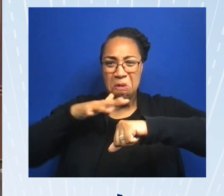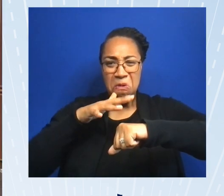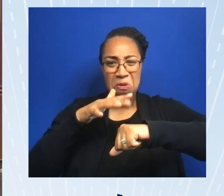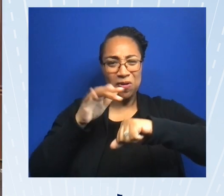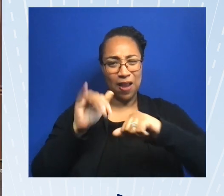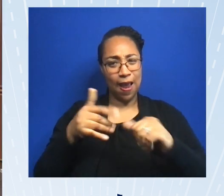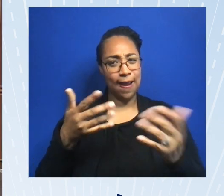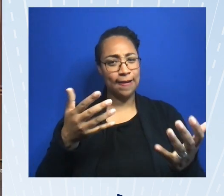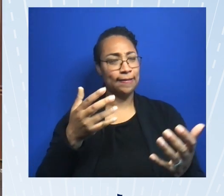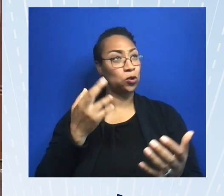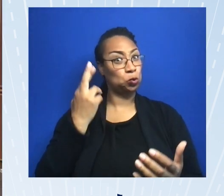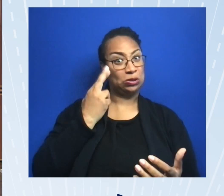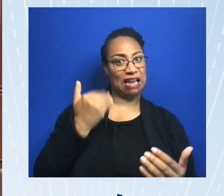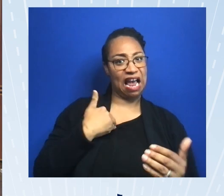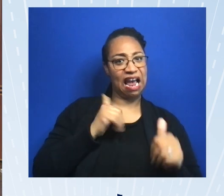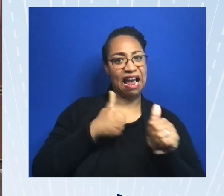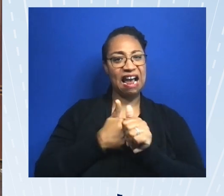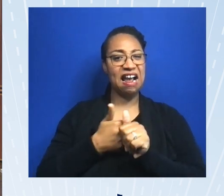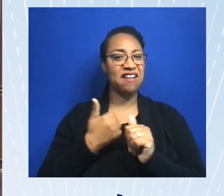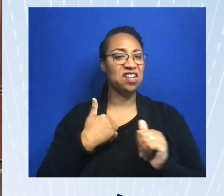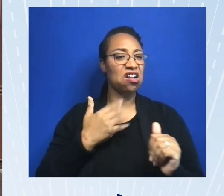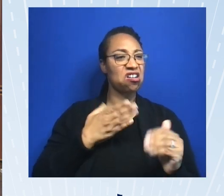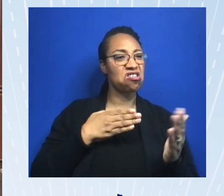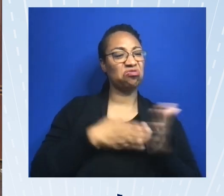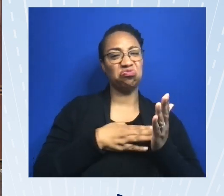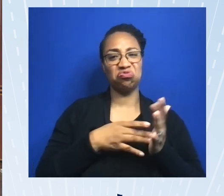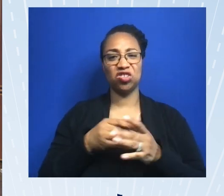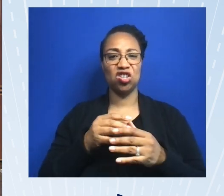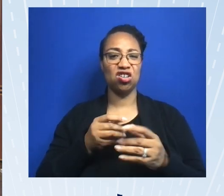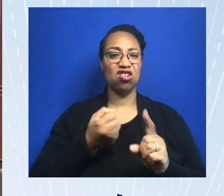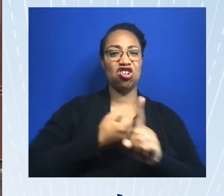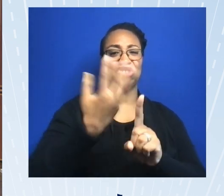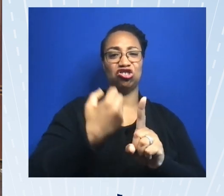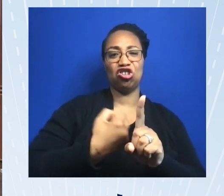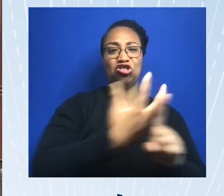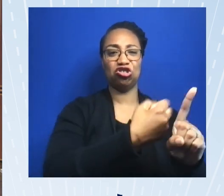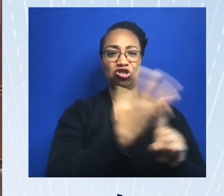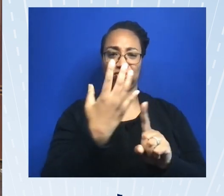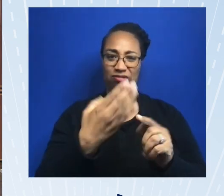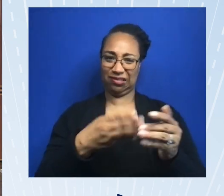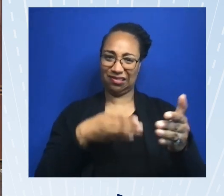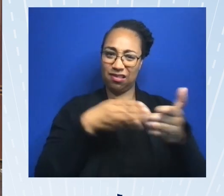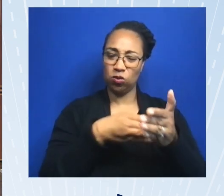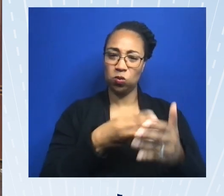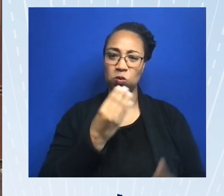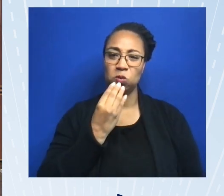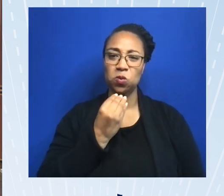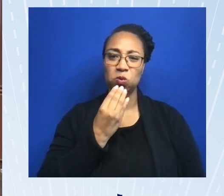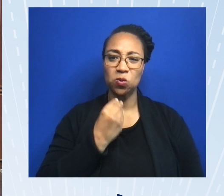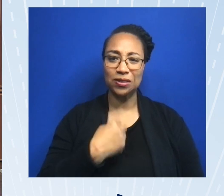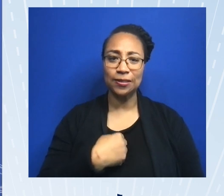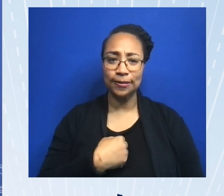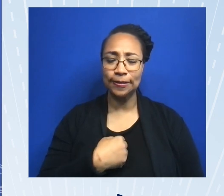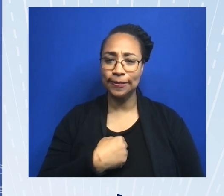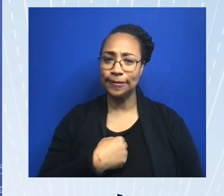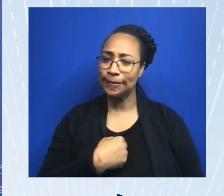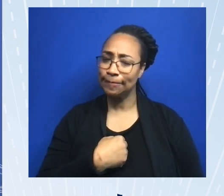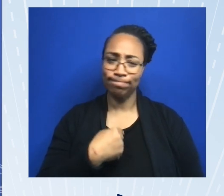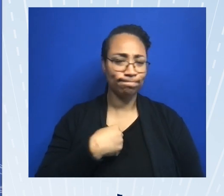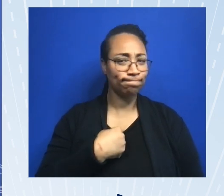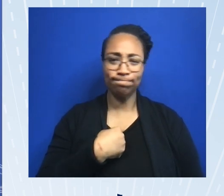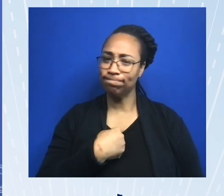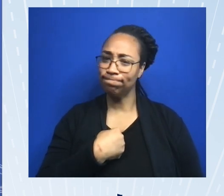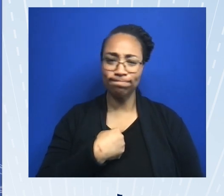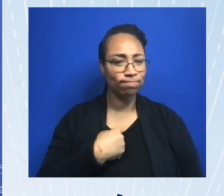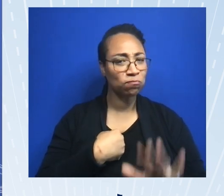know the pain, I know the anger that Jews are living with because of this epidemic of hate. And we've all